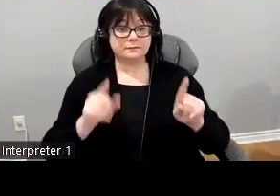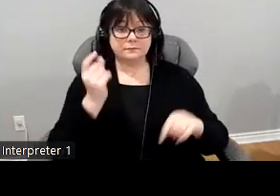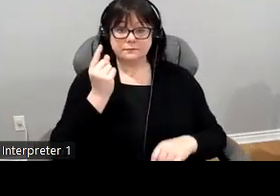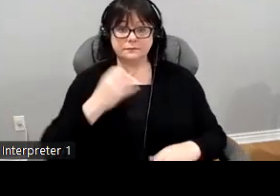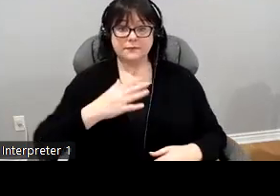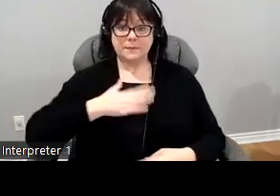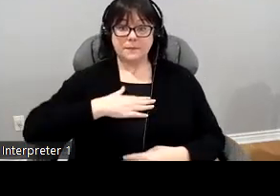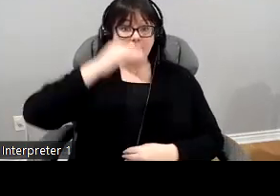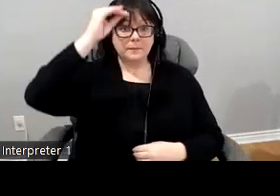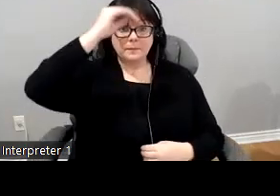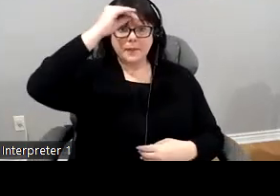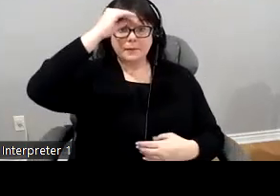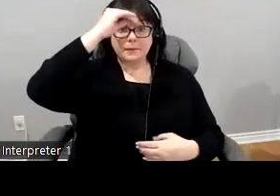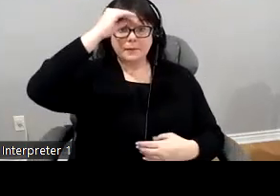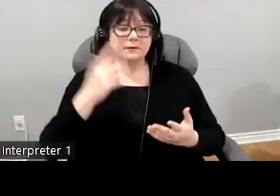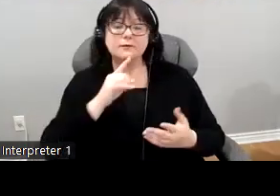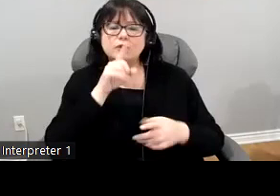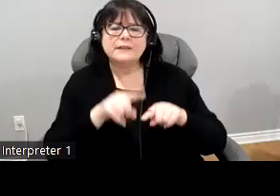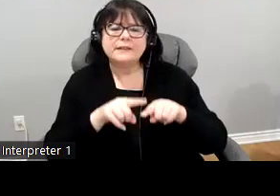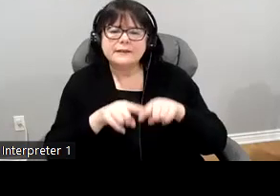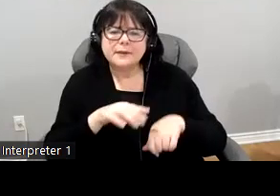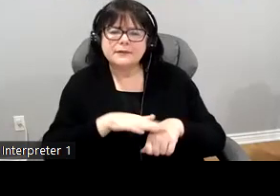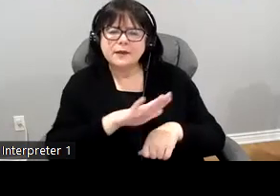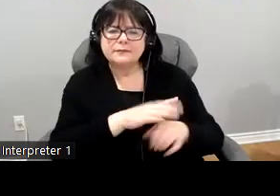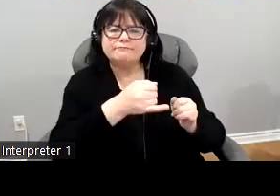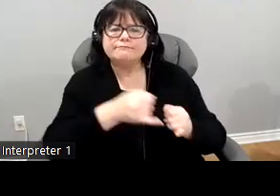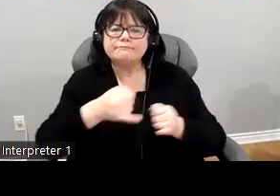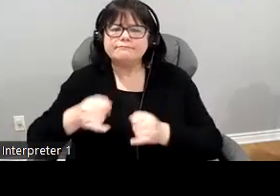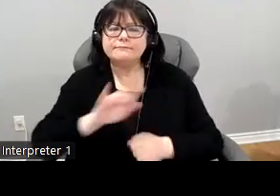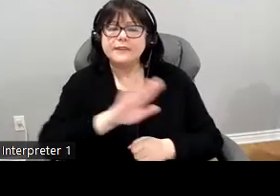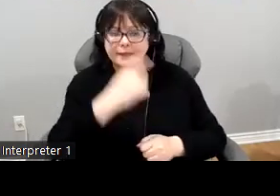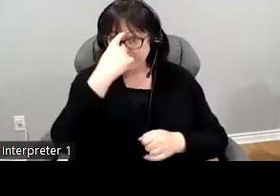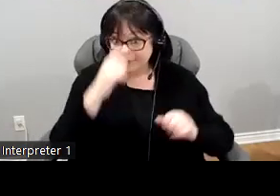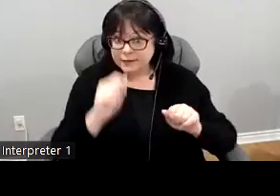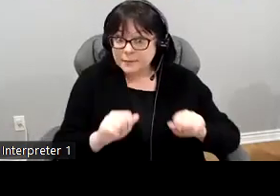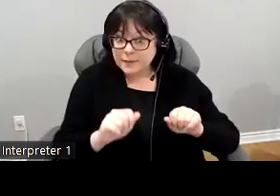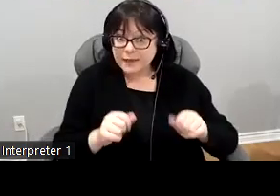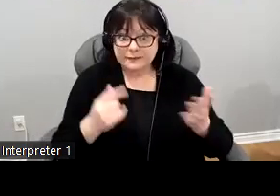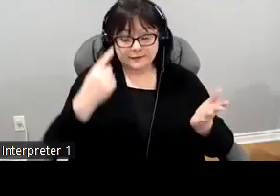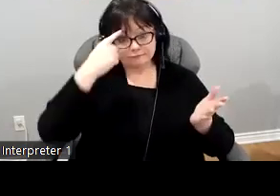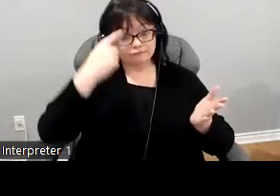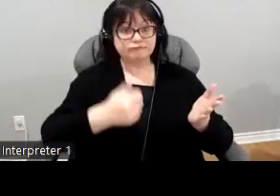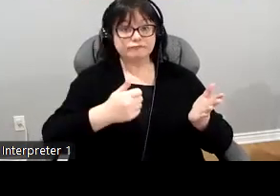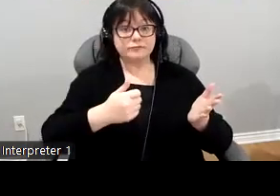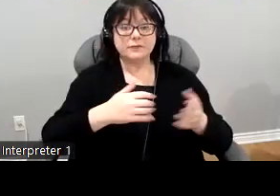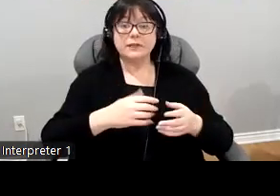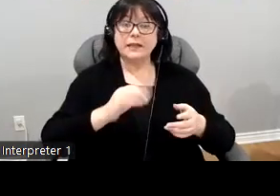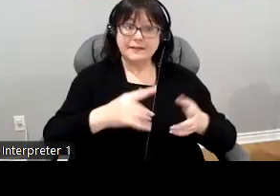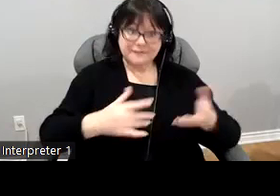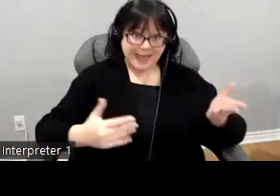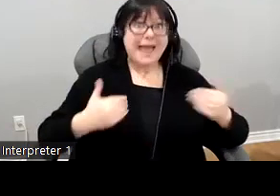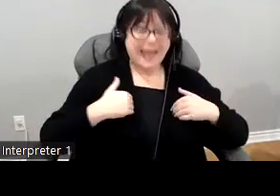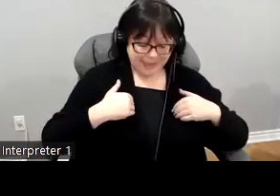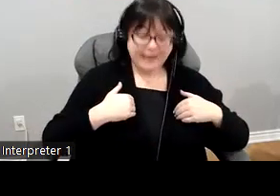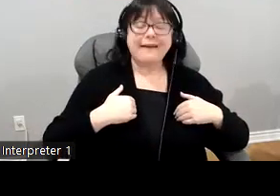capacity. In my opinion, someone with capacity has the ability to refuse any and